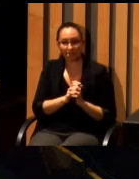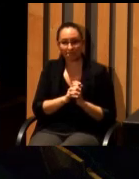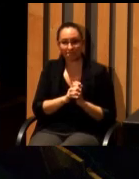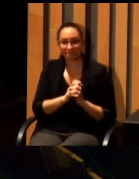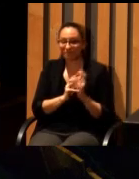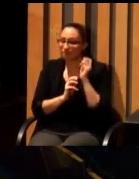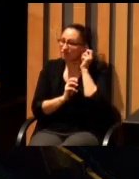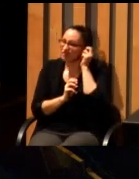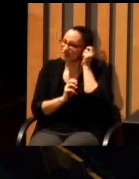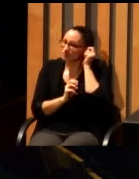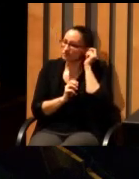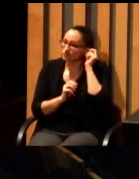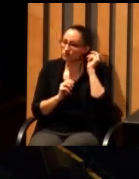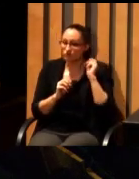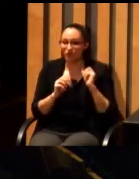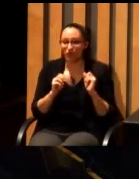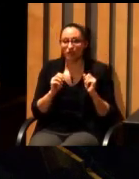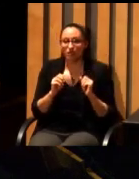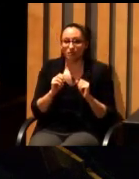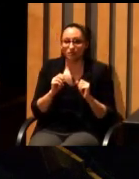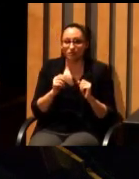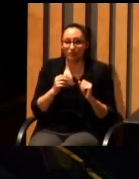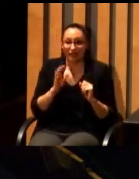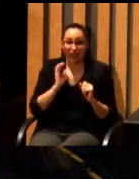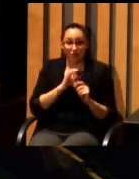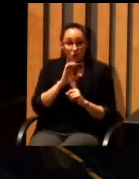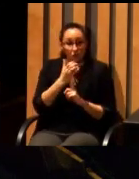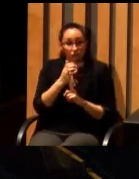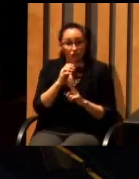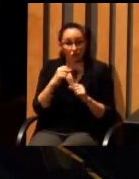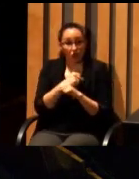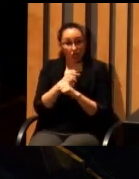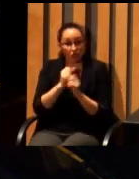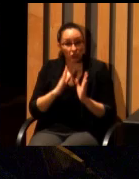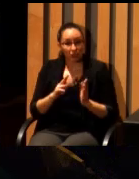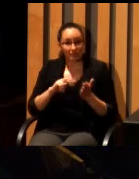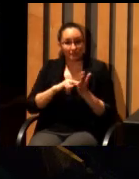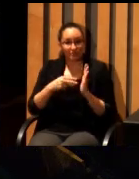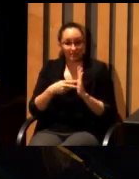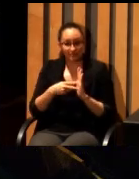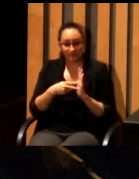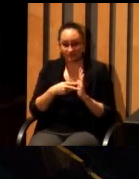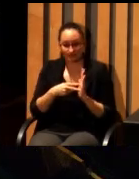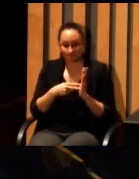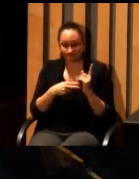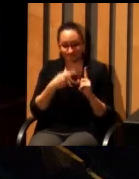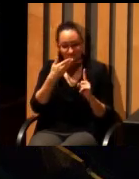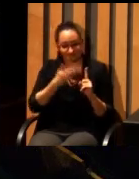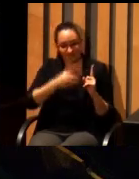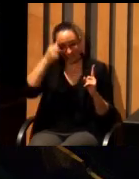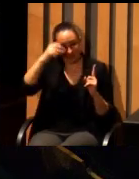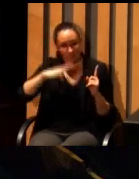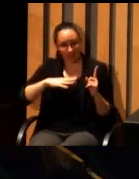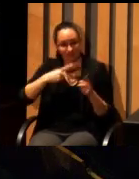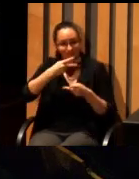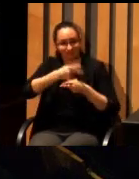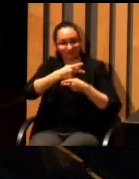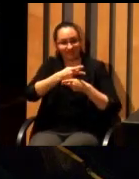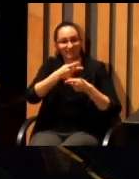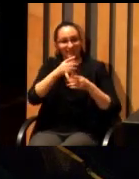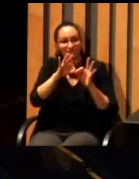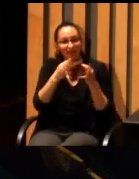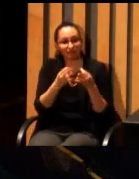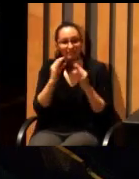it. Warriors in our culture means a guy who takes care of his family,